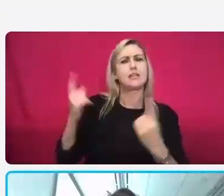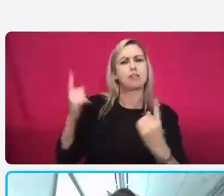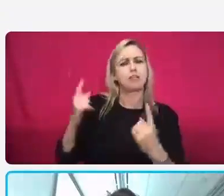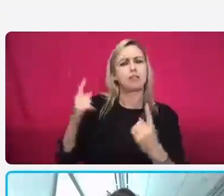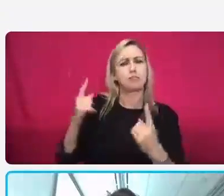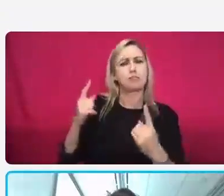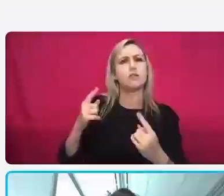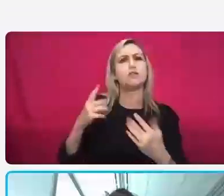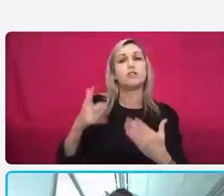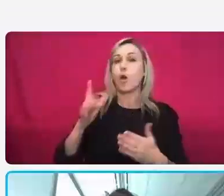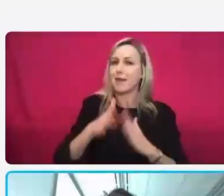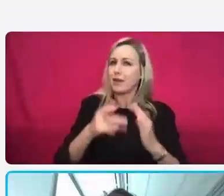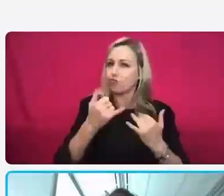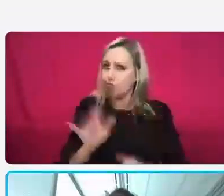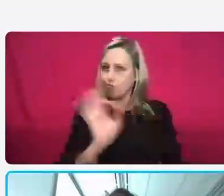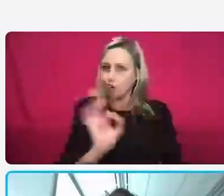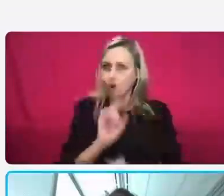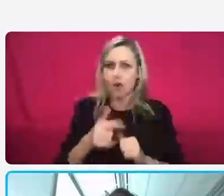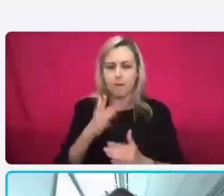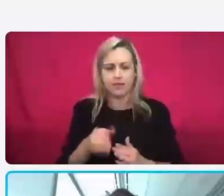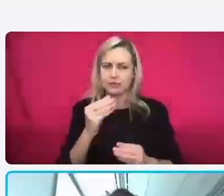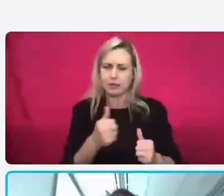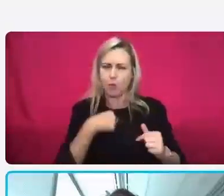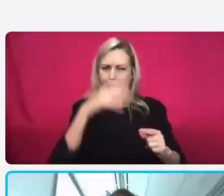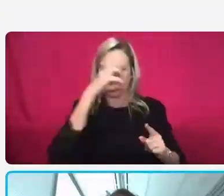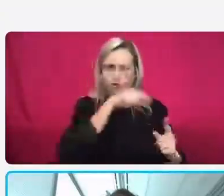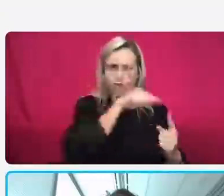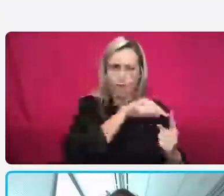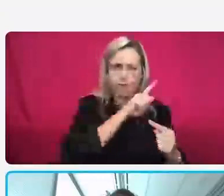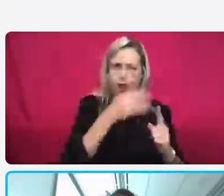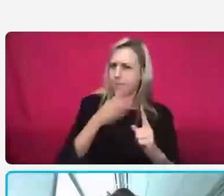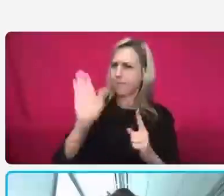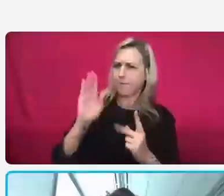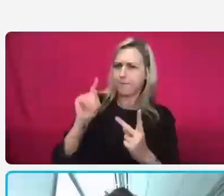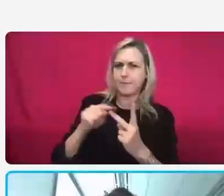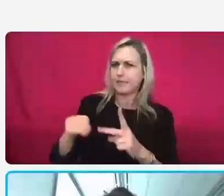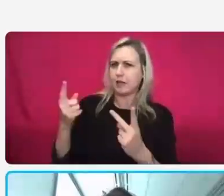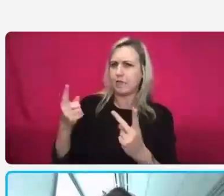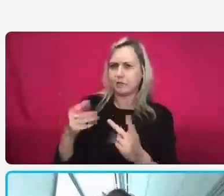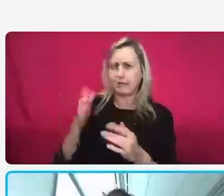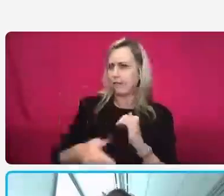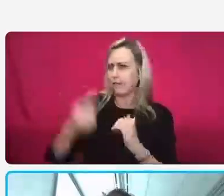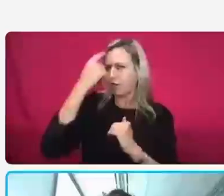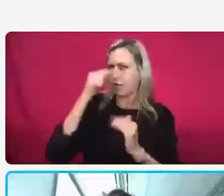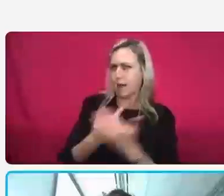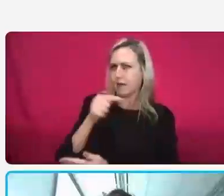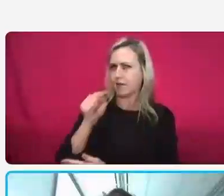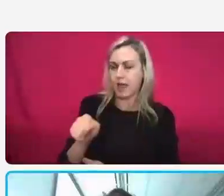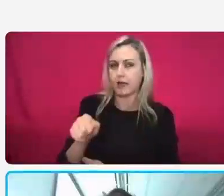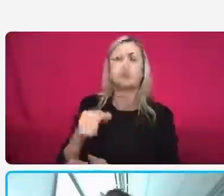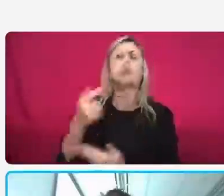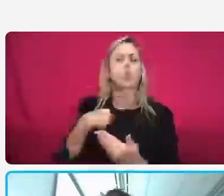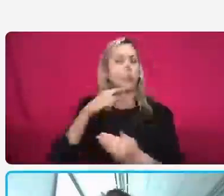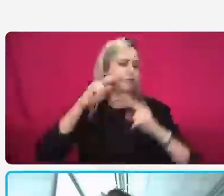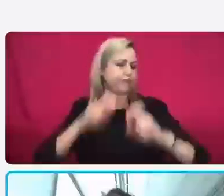results that are different from what was expected and require further investigation. So far, only 4 assessors have